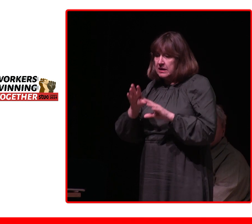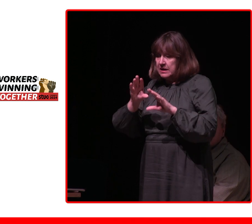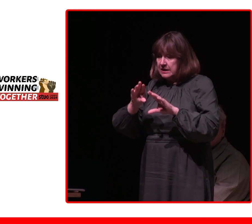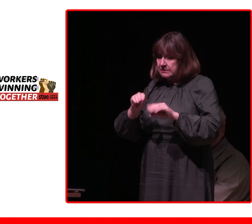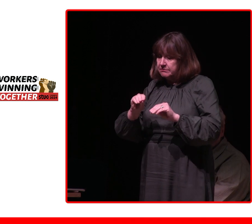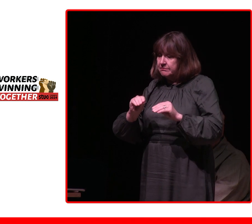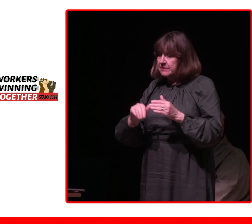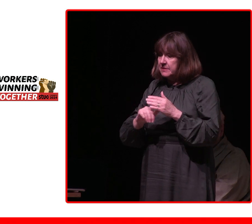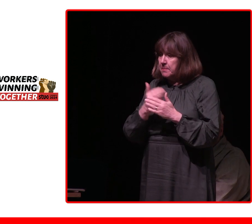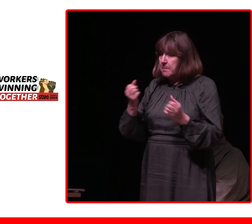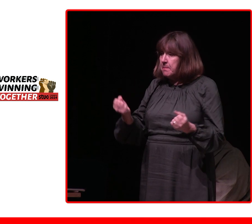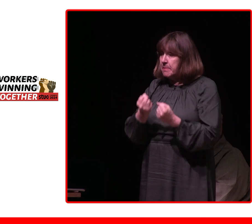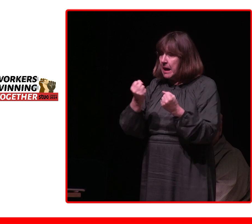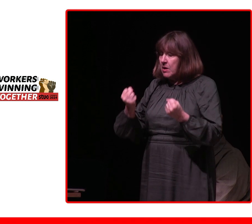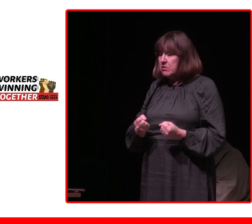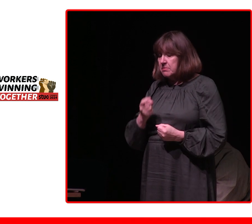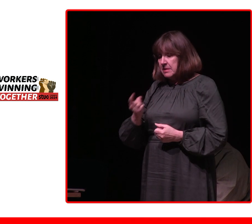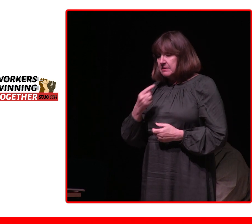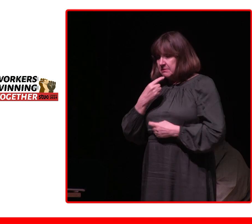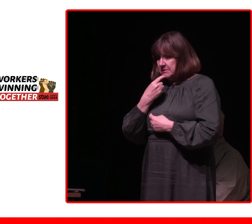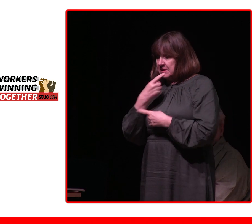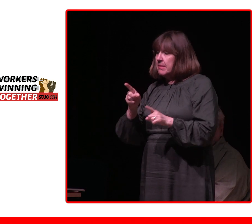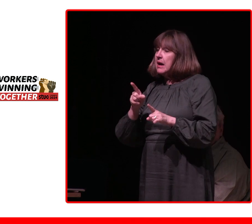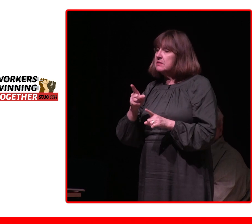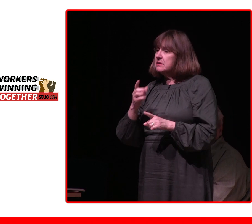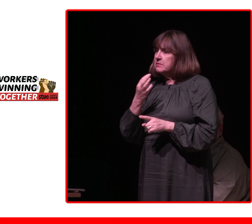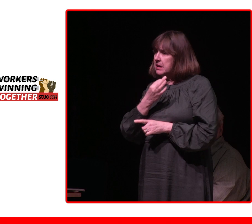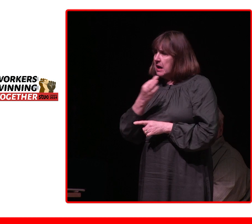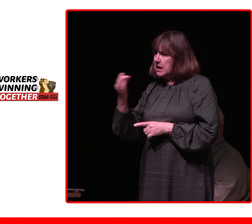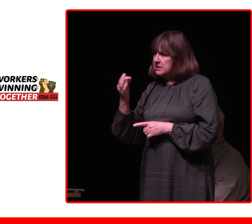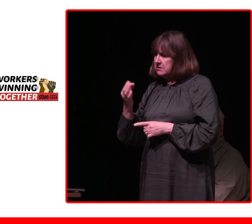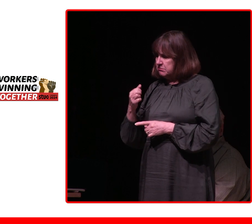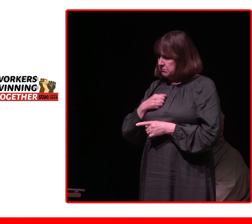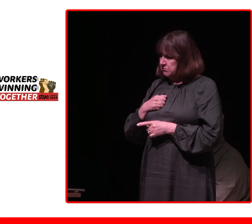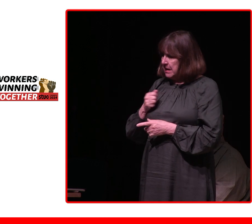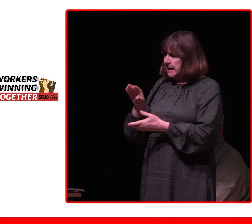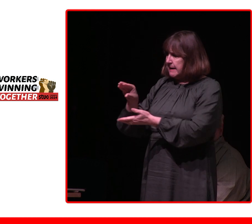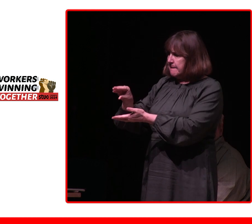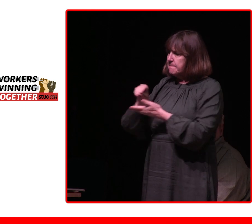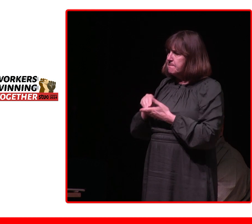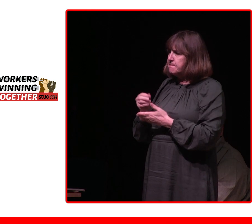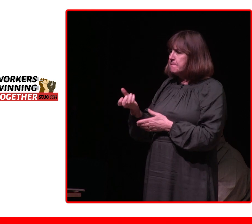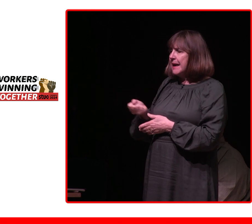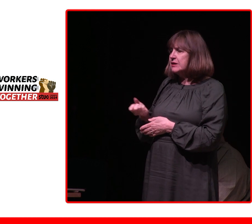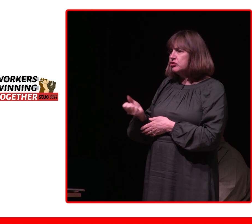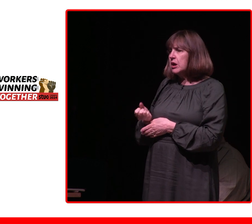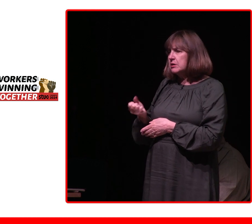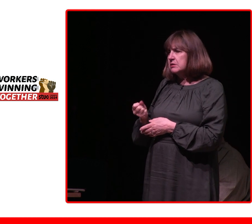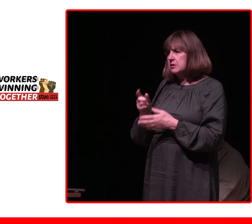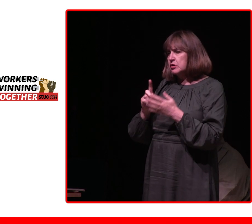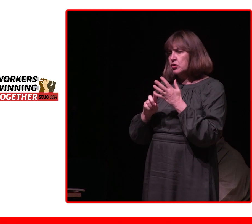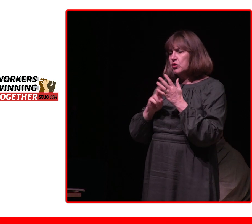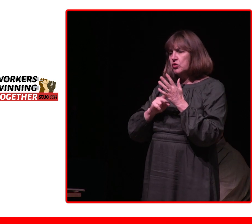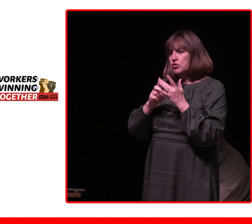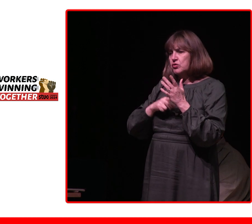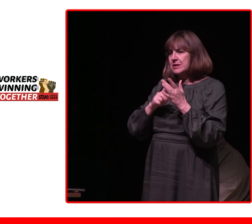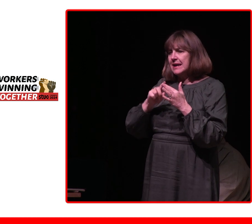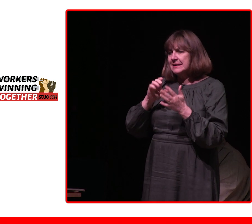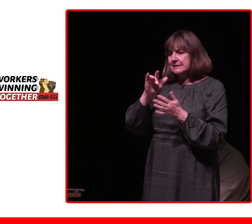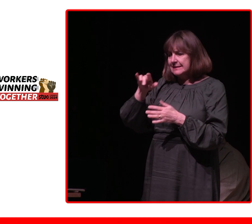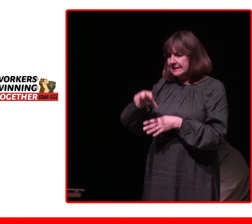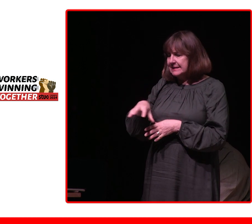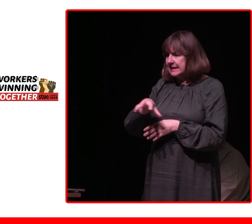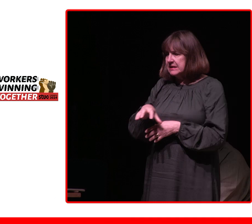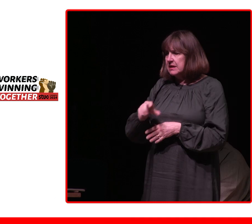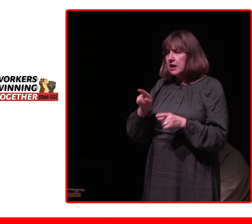it. This is a demand that's been backed by workers who have their pensions with the Lothian Pension Fund, such as the United City Edinburgh branch and